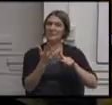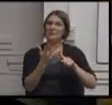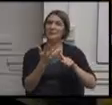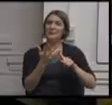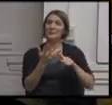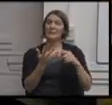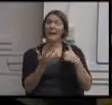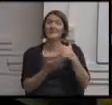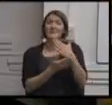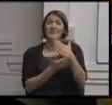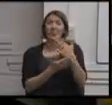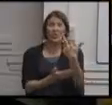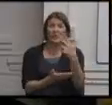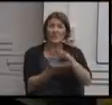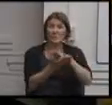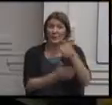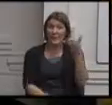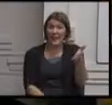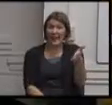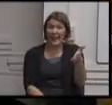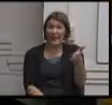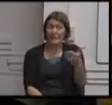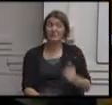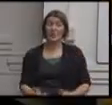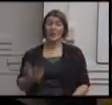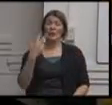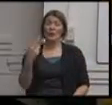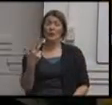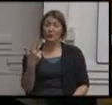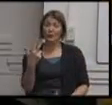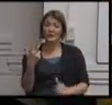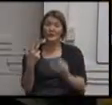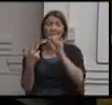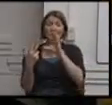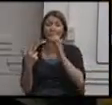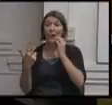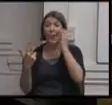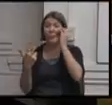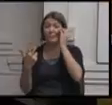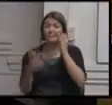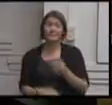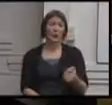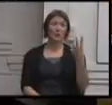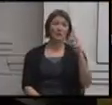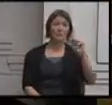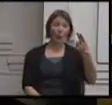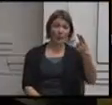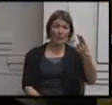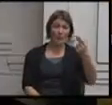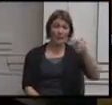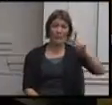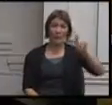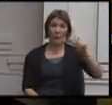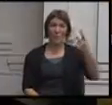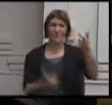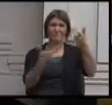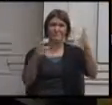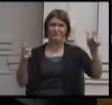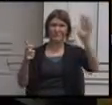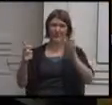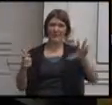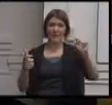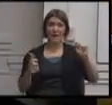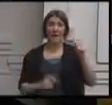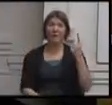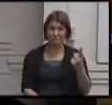there's 3 schools, 3 elderly housing projects, 2 mobile home parks, one of them which is the largest in the state of